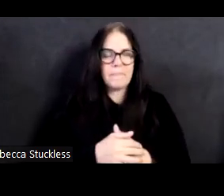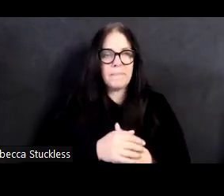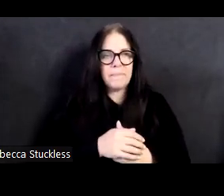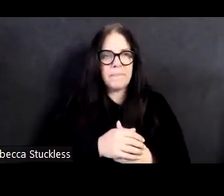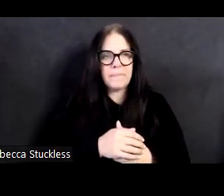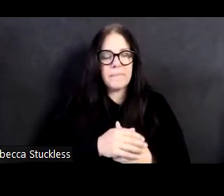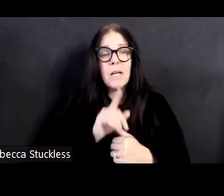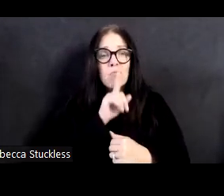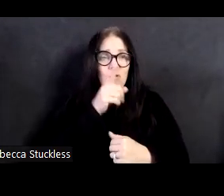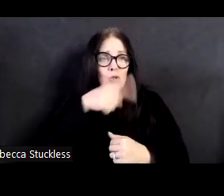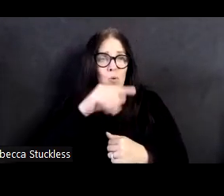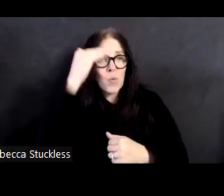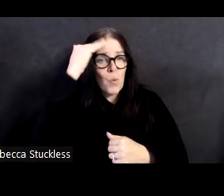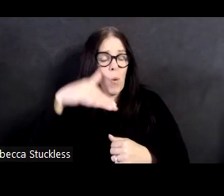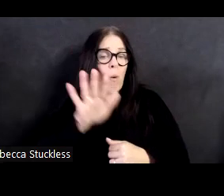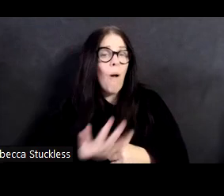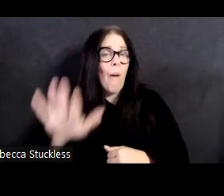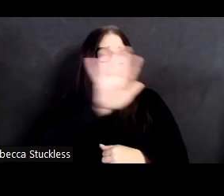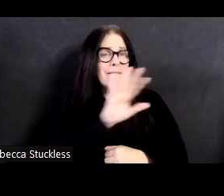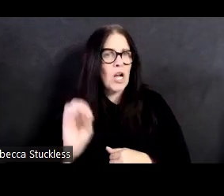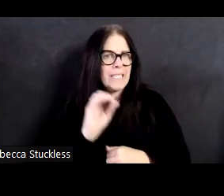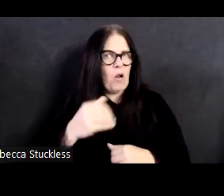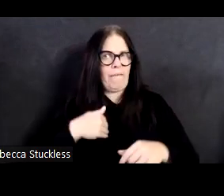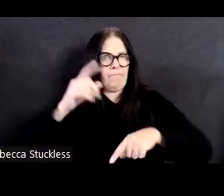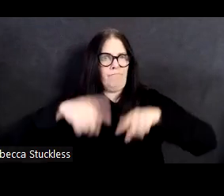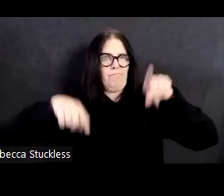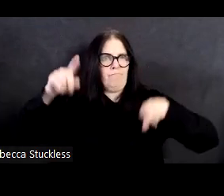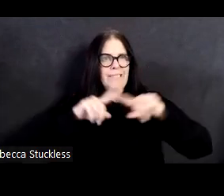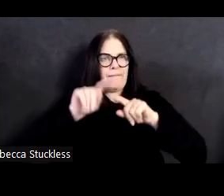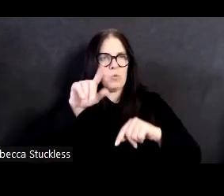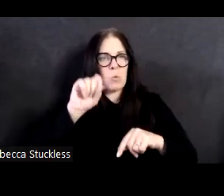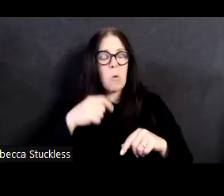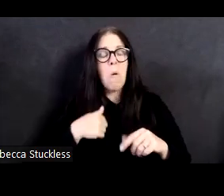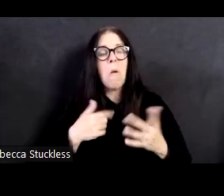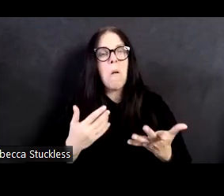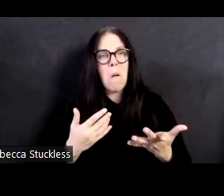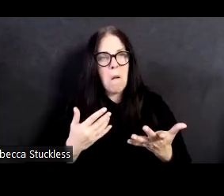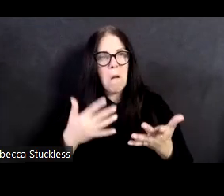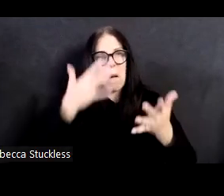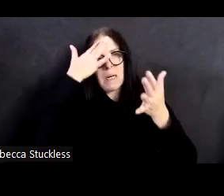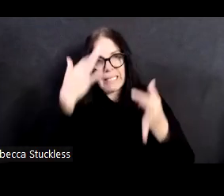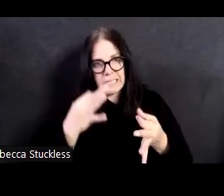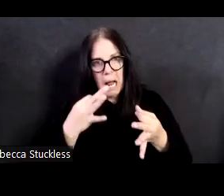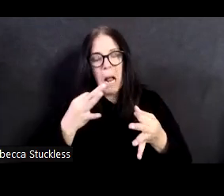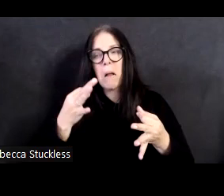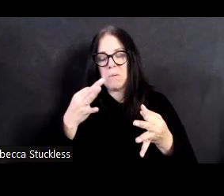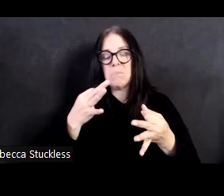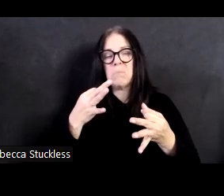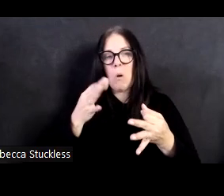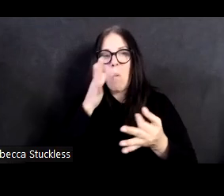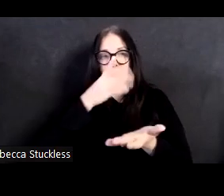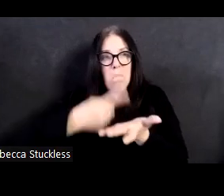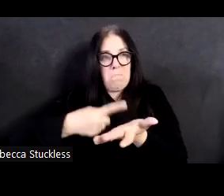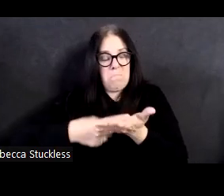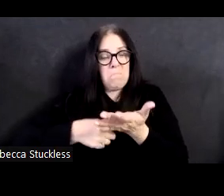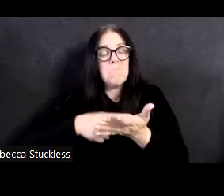being used across the province. So we've decided to include not only widely available tools